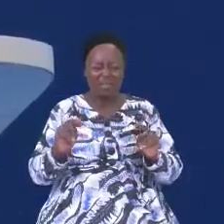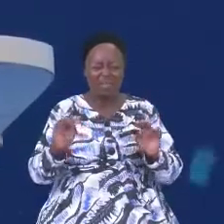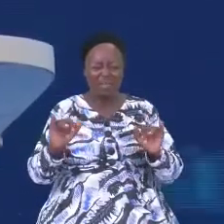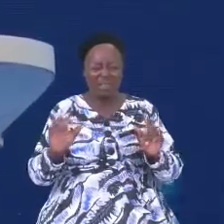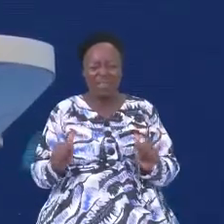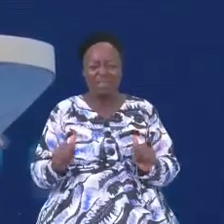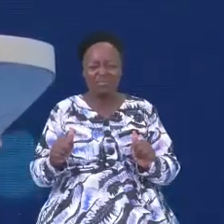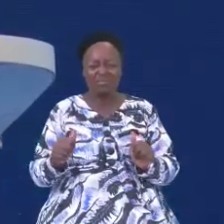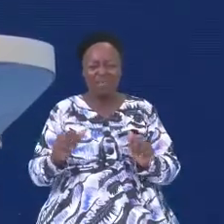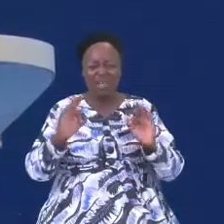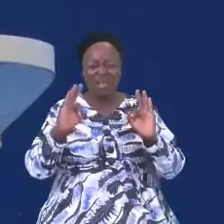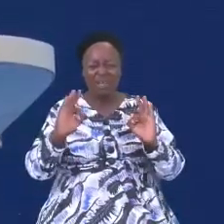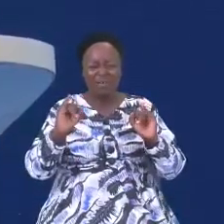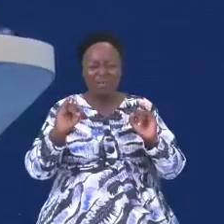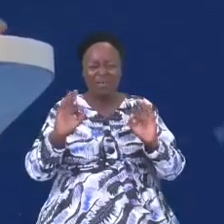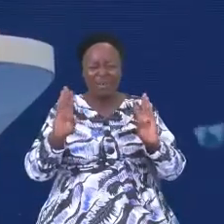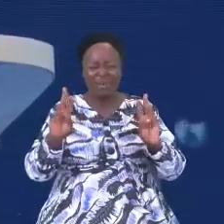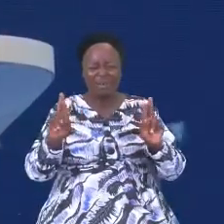fibroid,